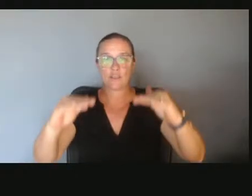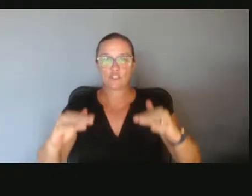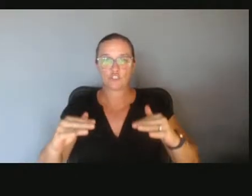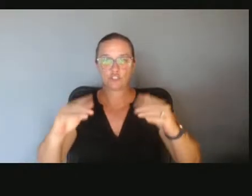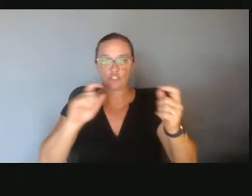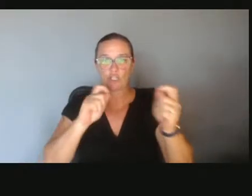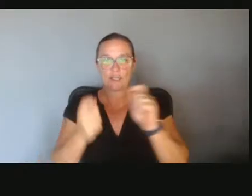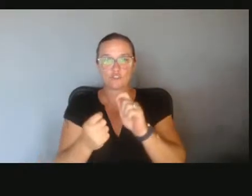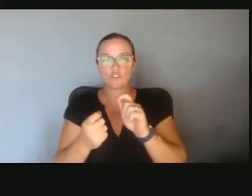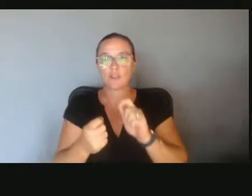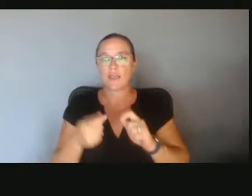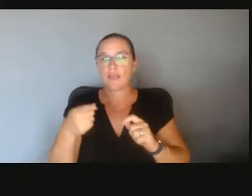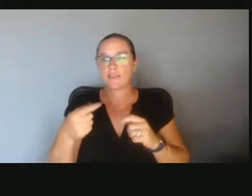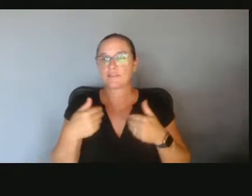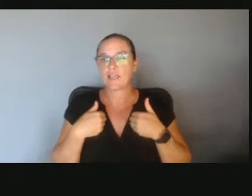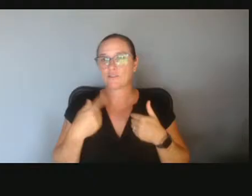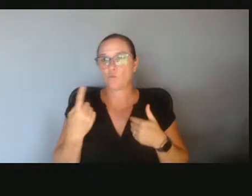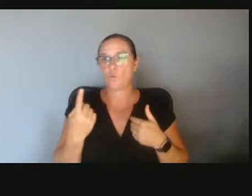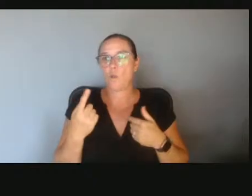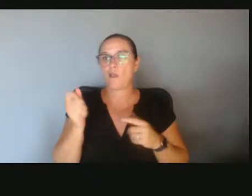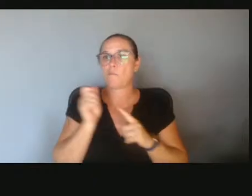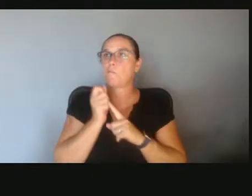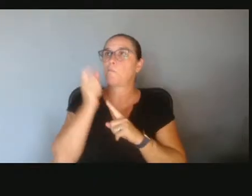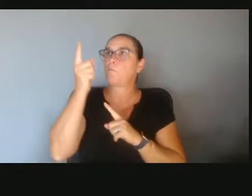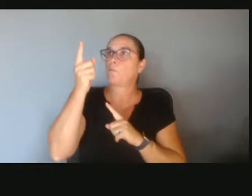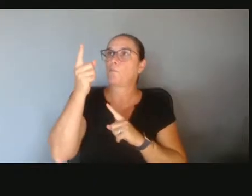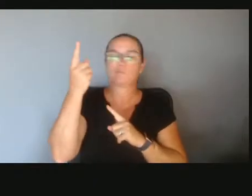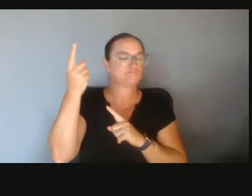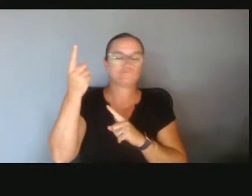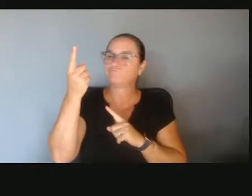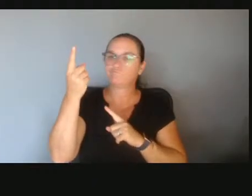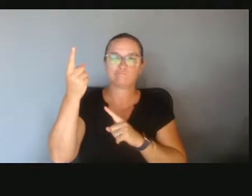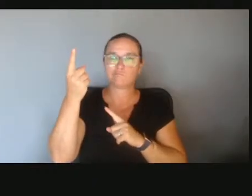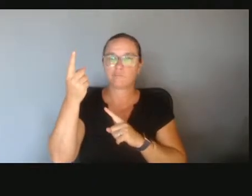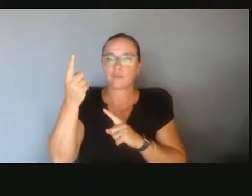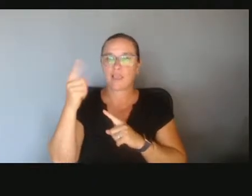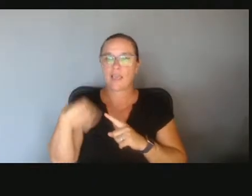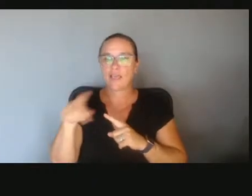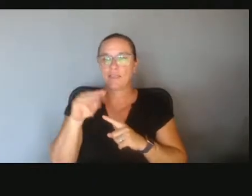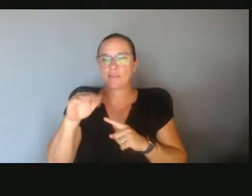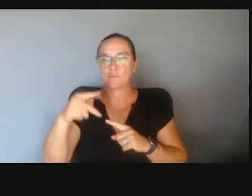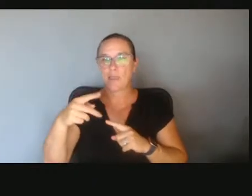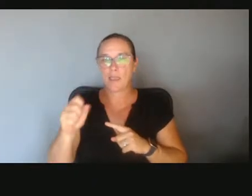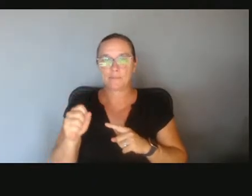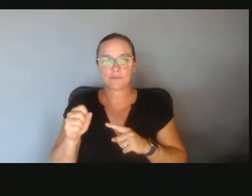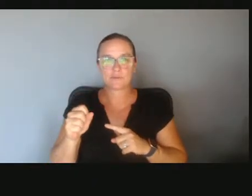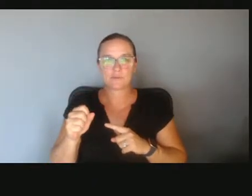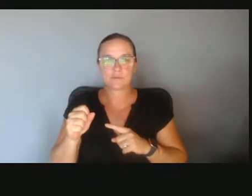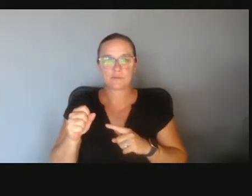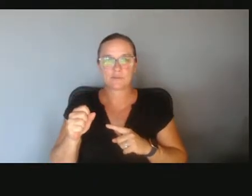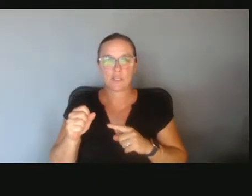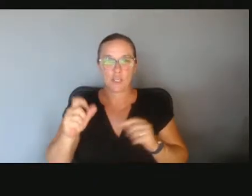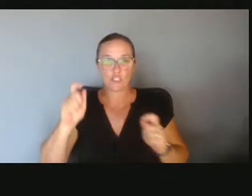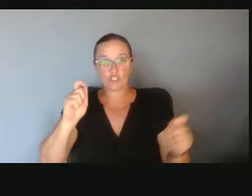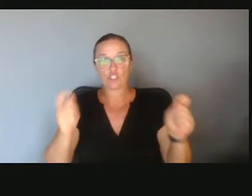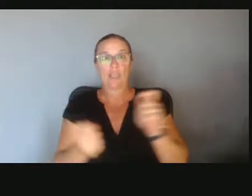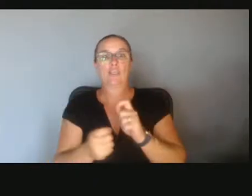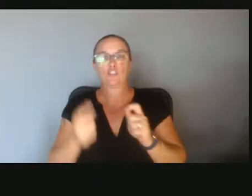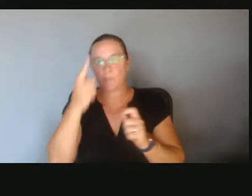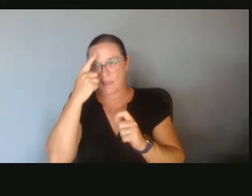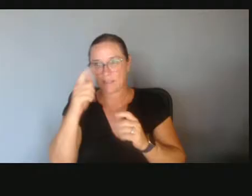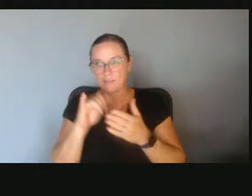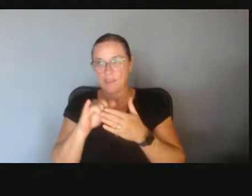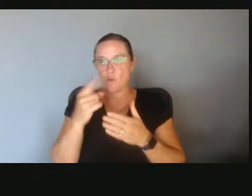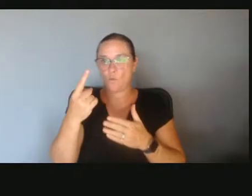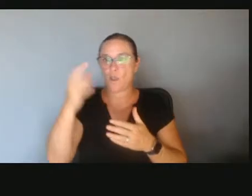This has one stray data point that's in which these maps automatically scale. So it's really zoomed